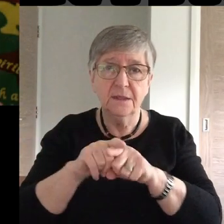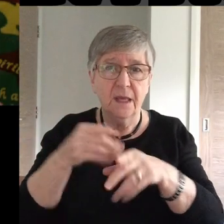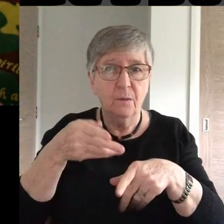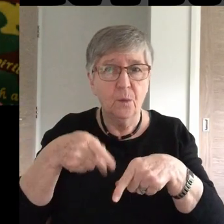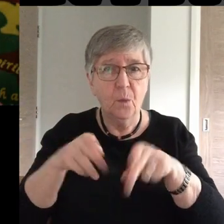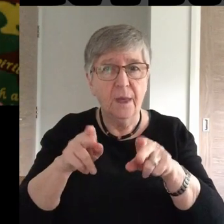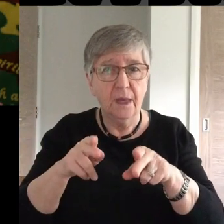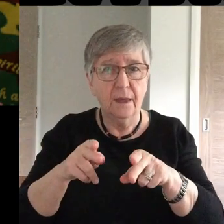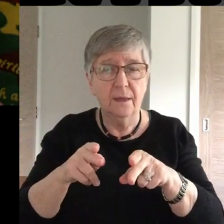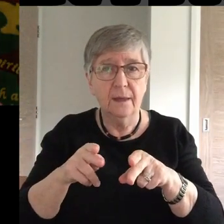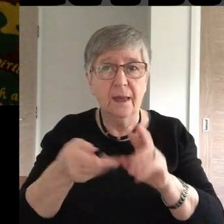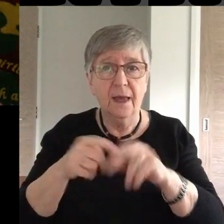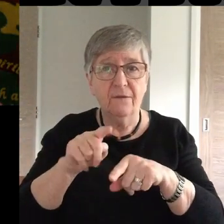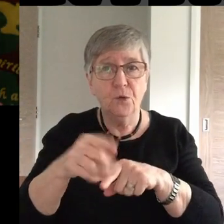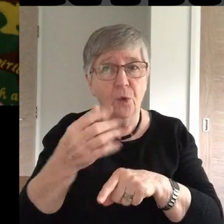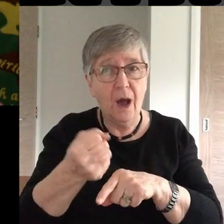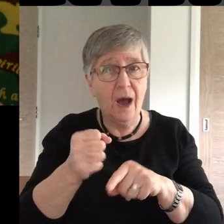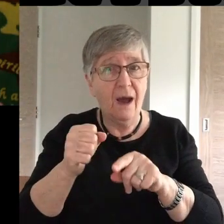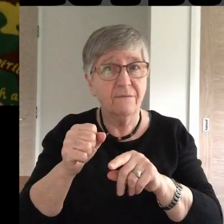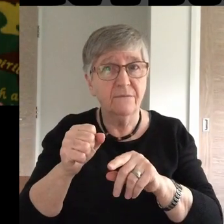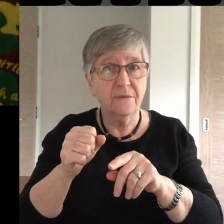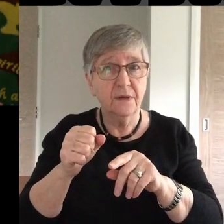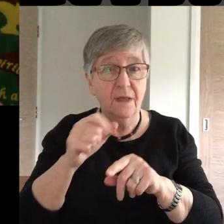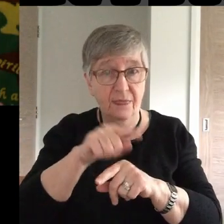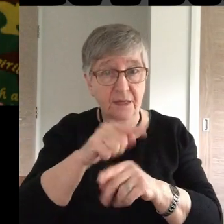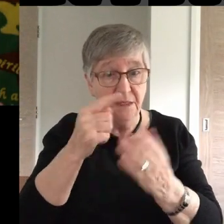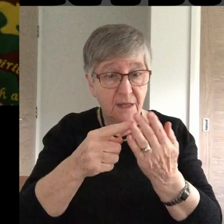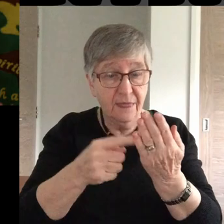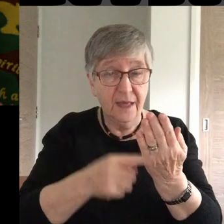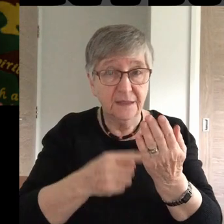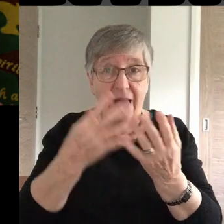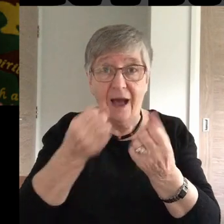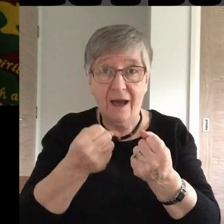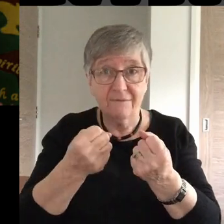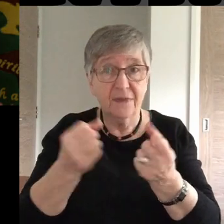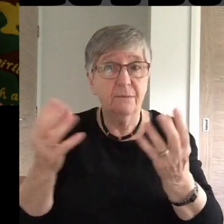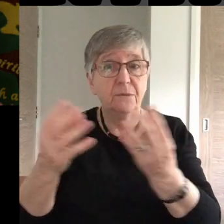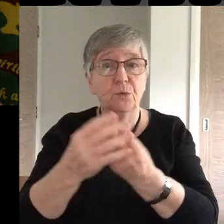In other words, if you have all of these things, then you are to have them together.